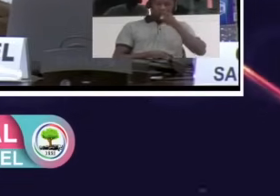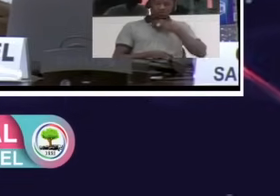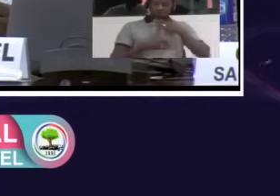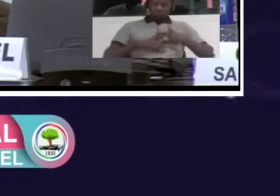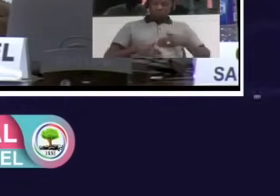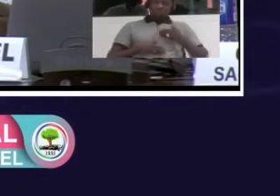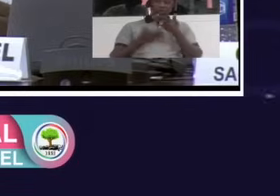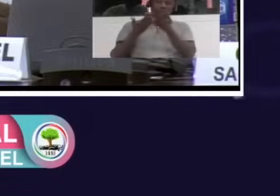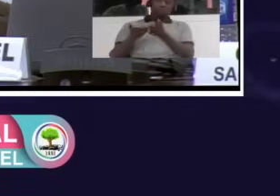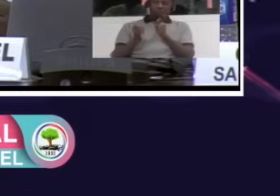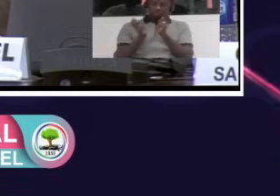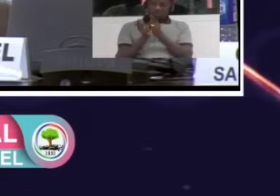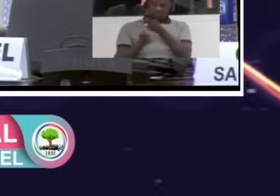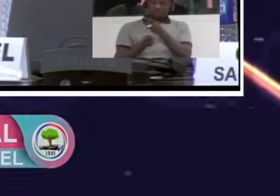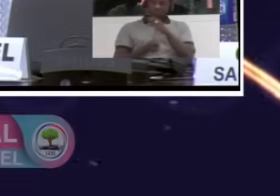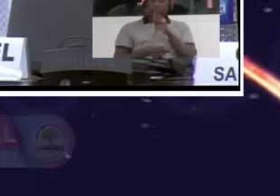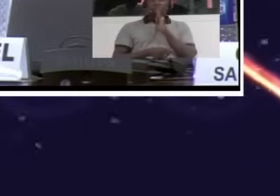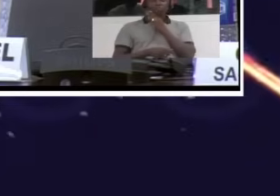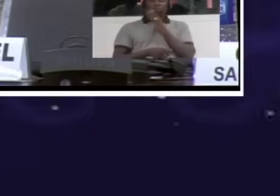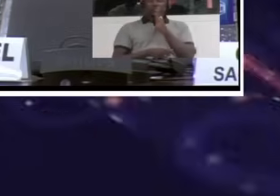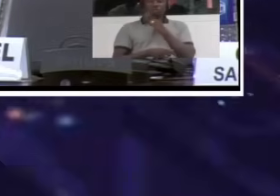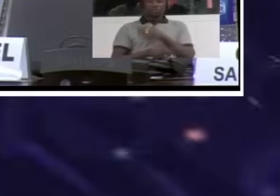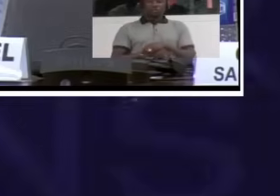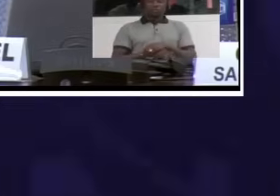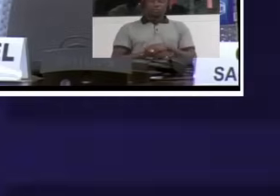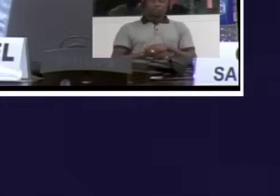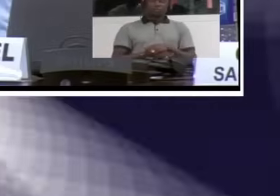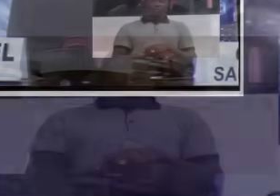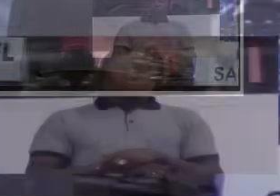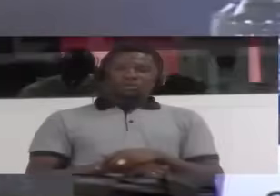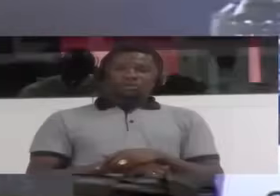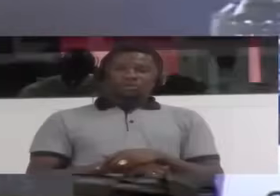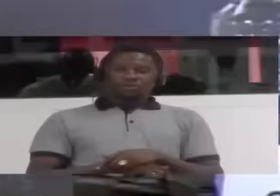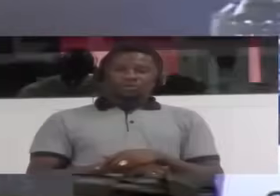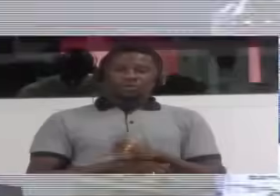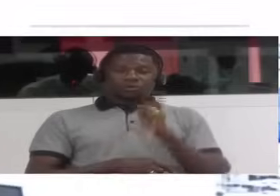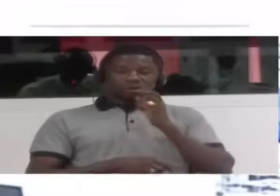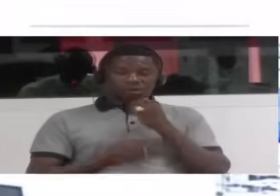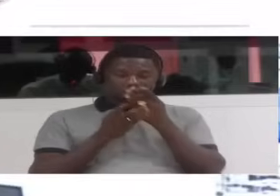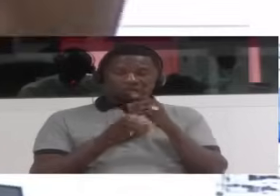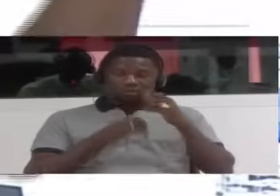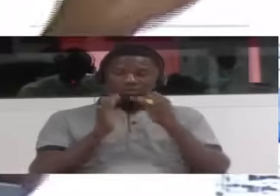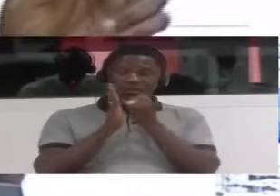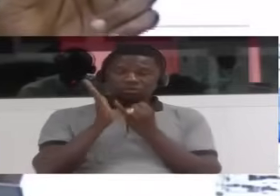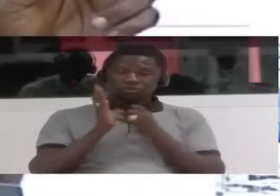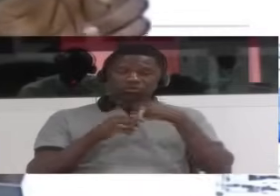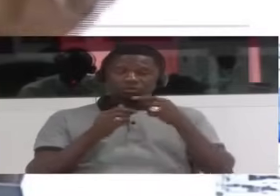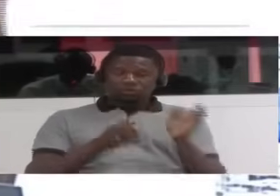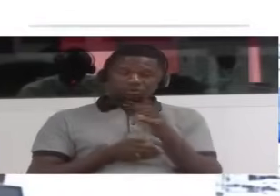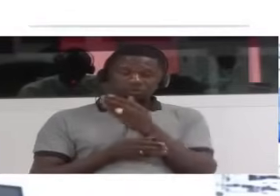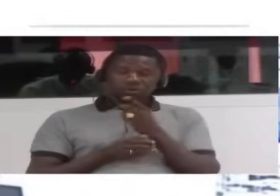Brufut. Okay. What I want to rectify there is the issue of going with 2